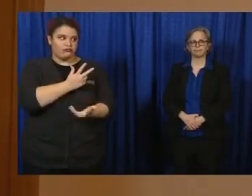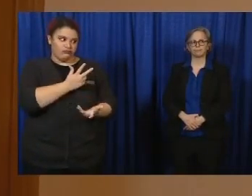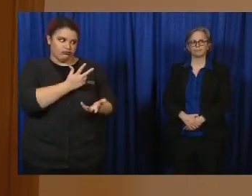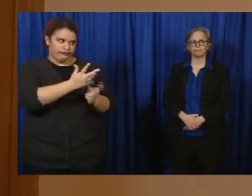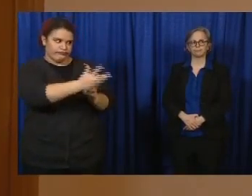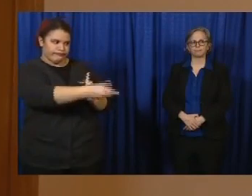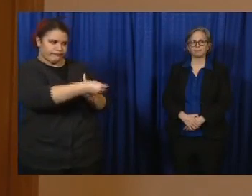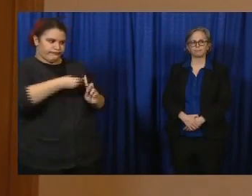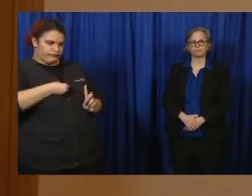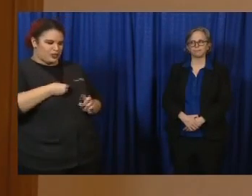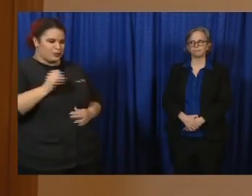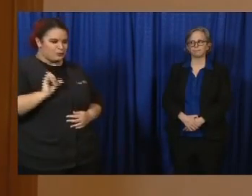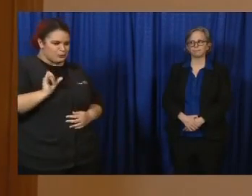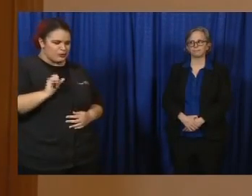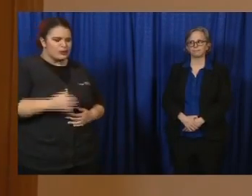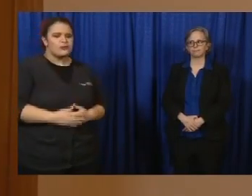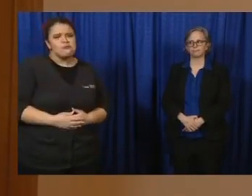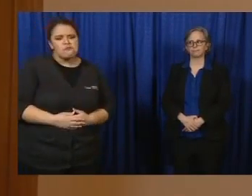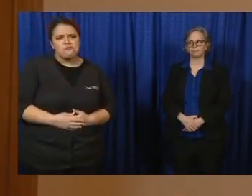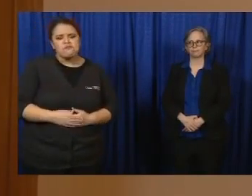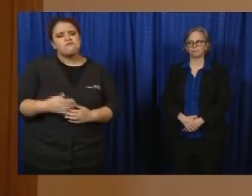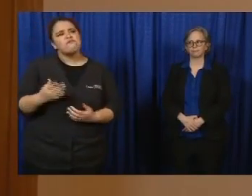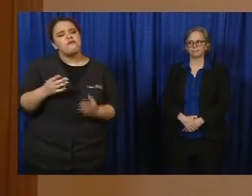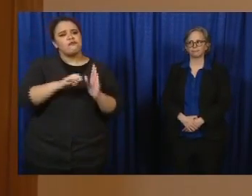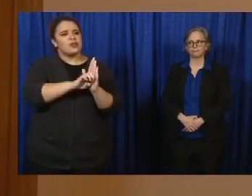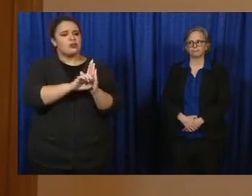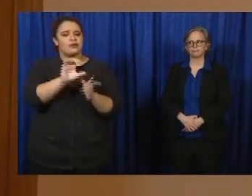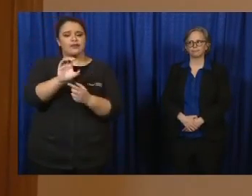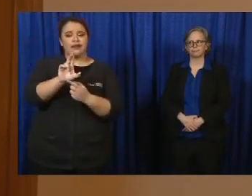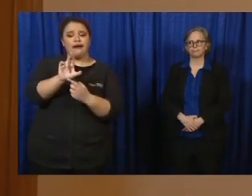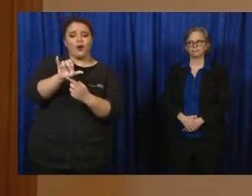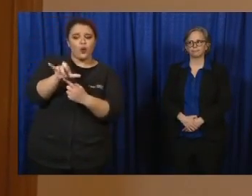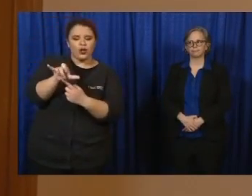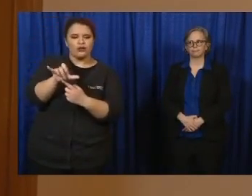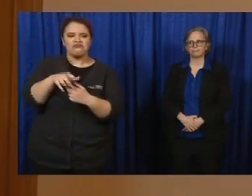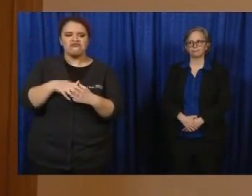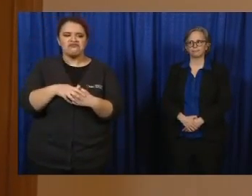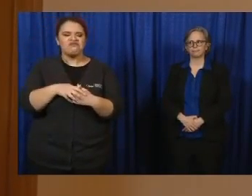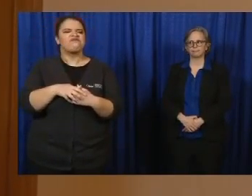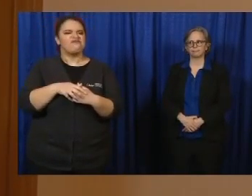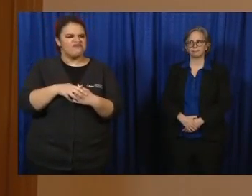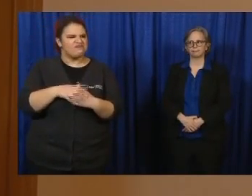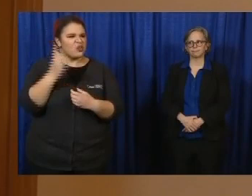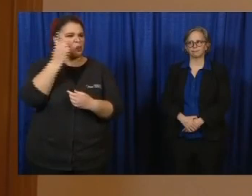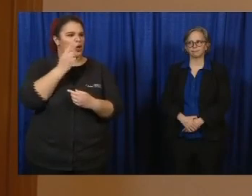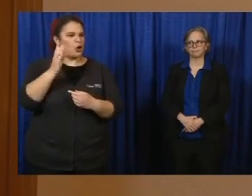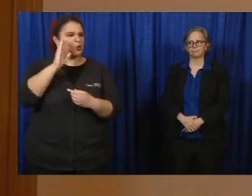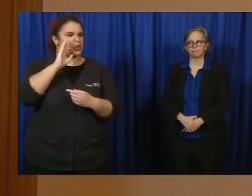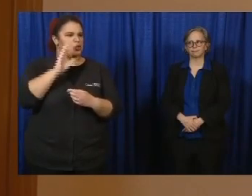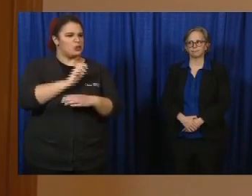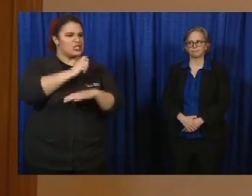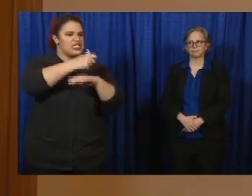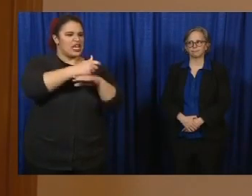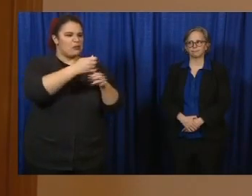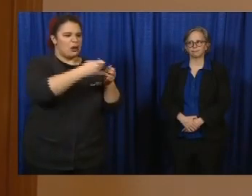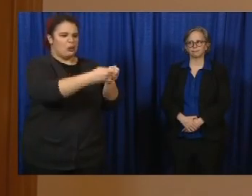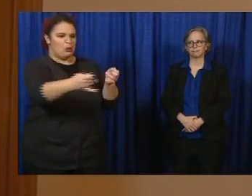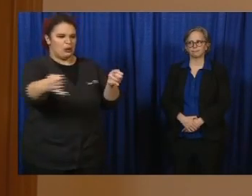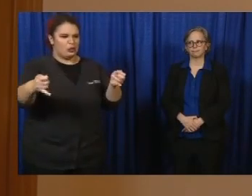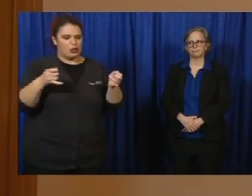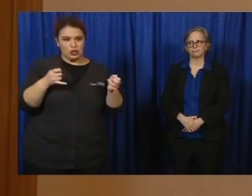and most hospitalizations, I'm wondering at what point do you ever consider a perimeter to slow the exponential